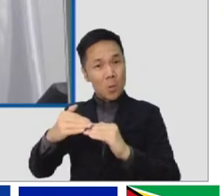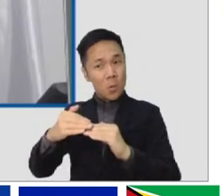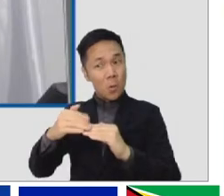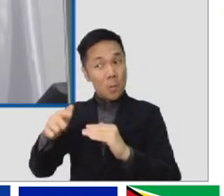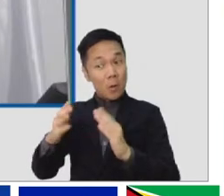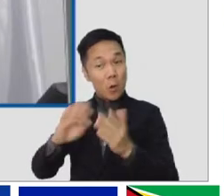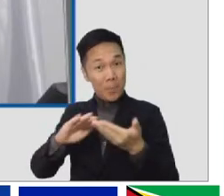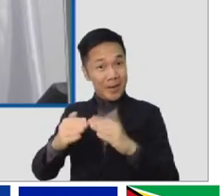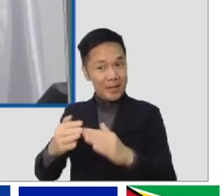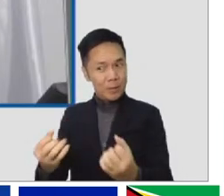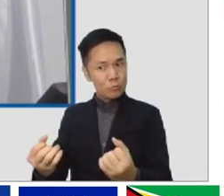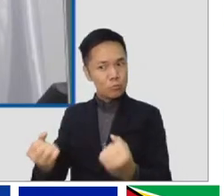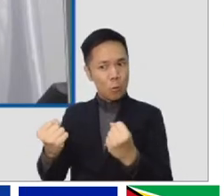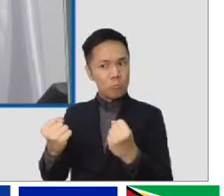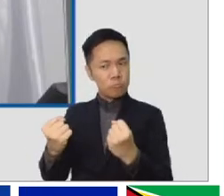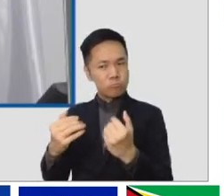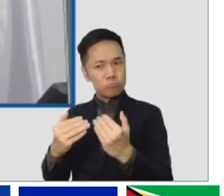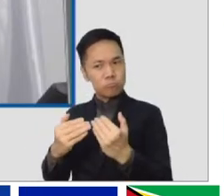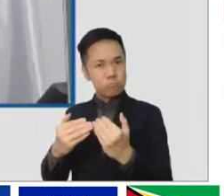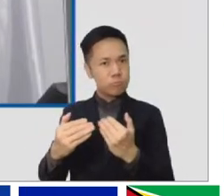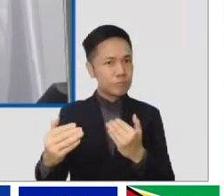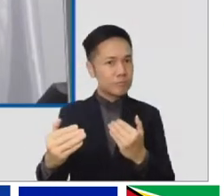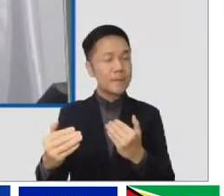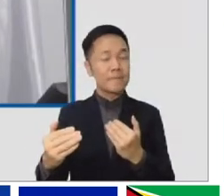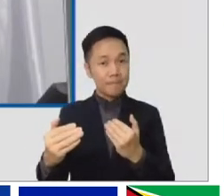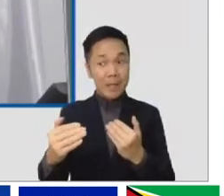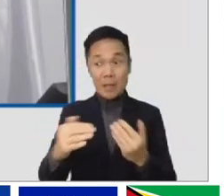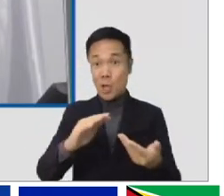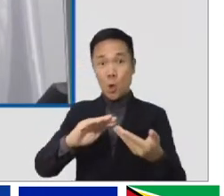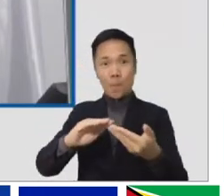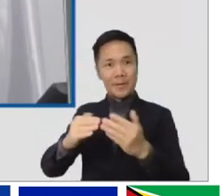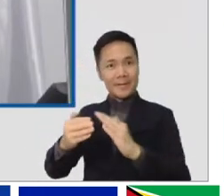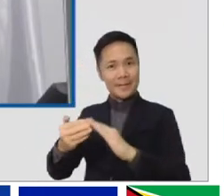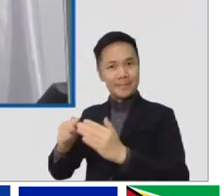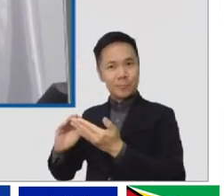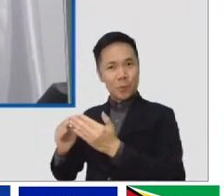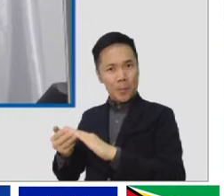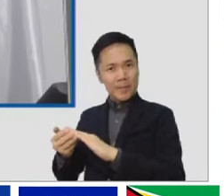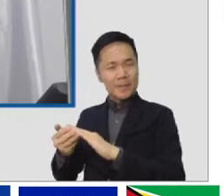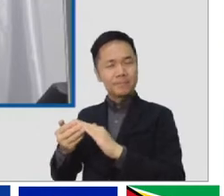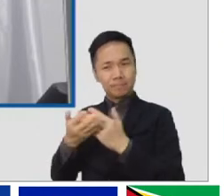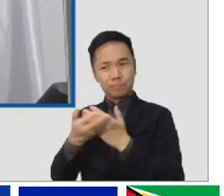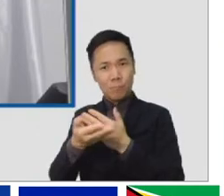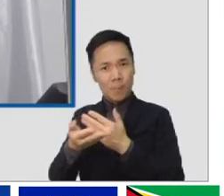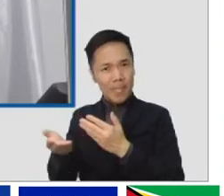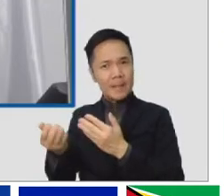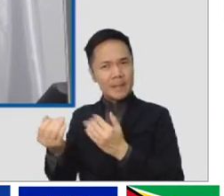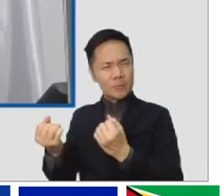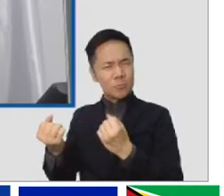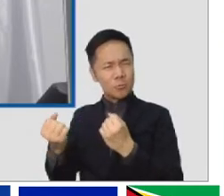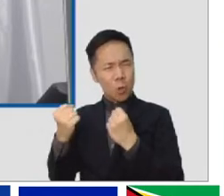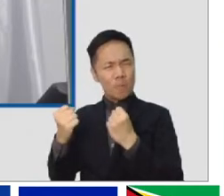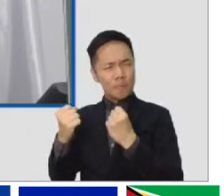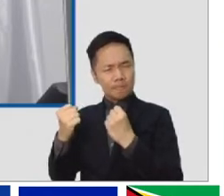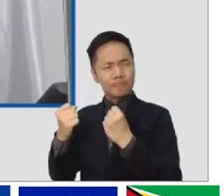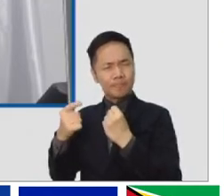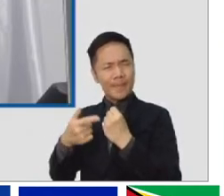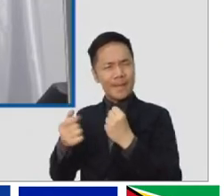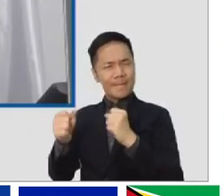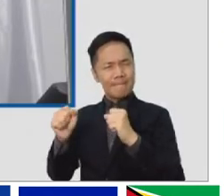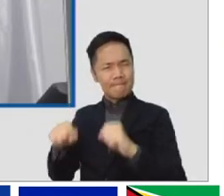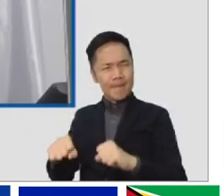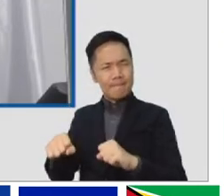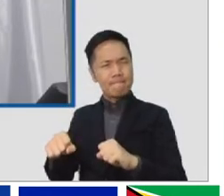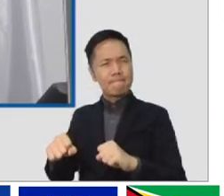that our communities were the ones that had the capacity as well to react